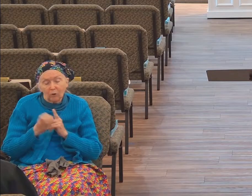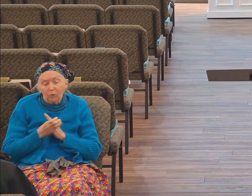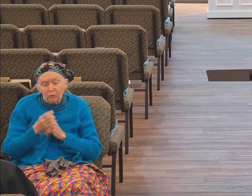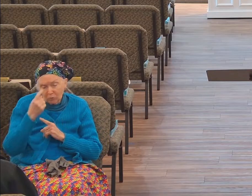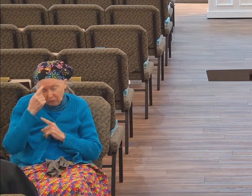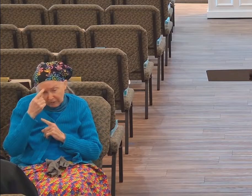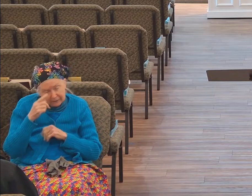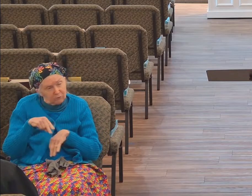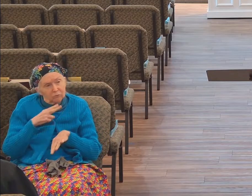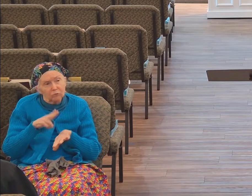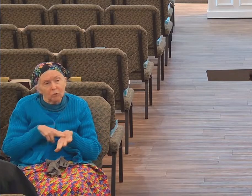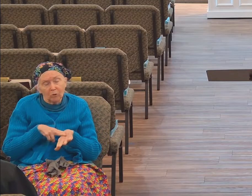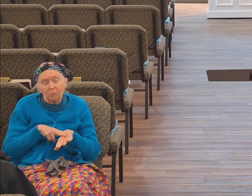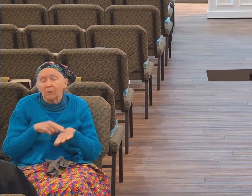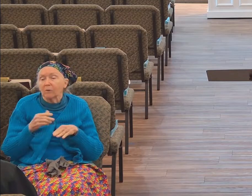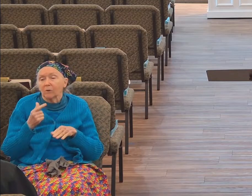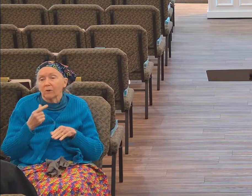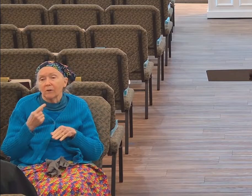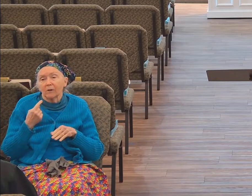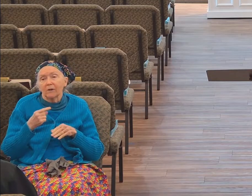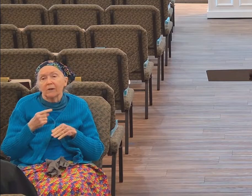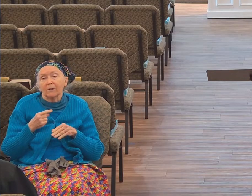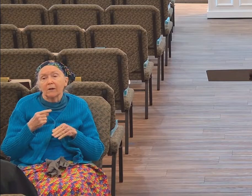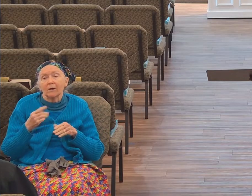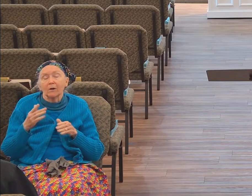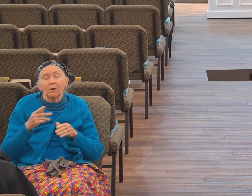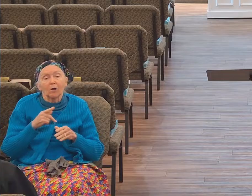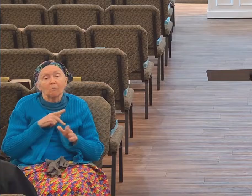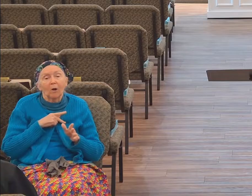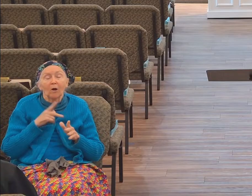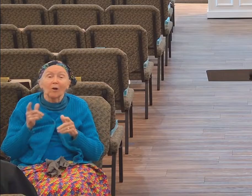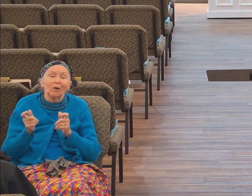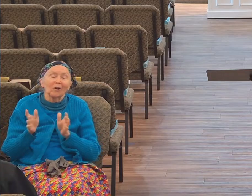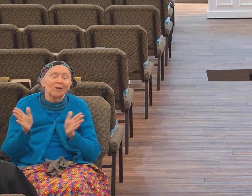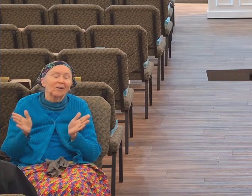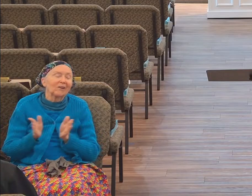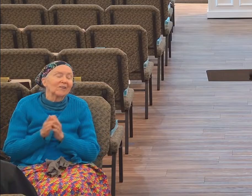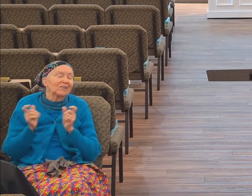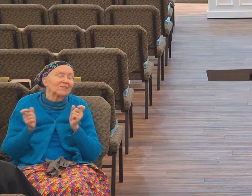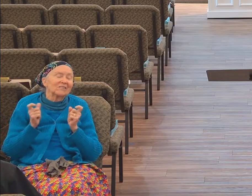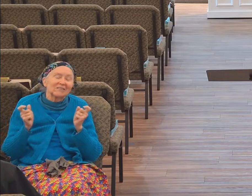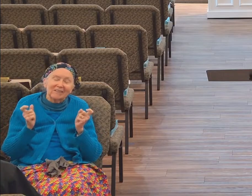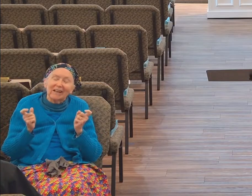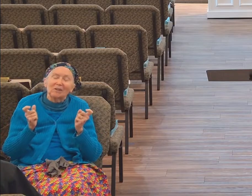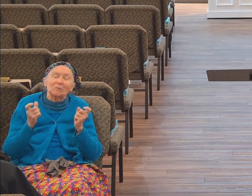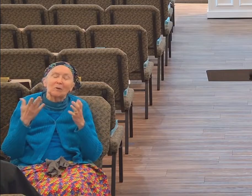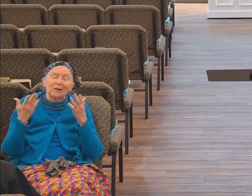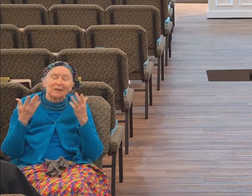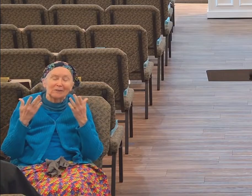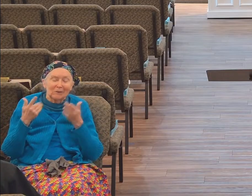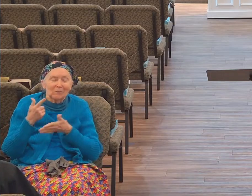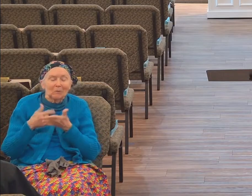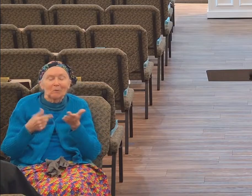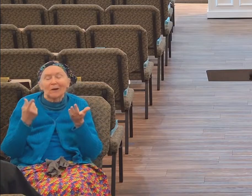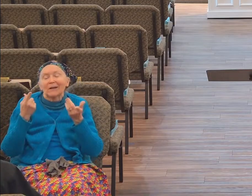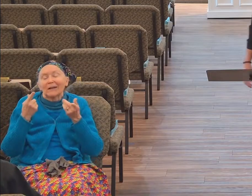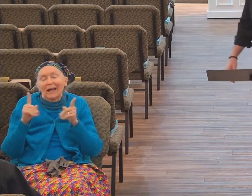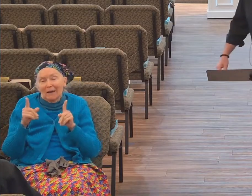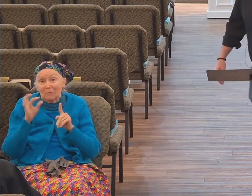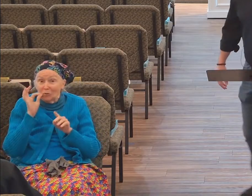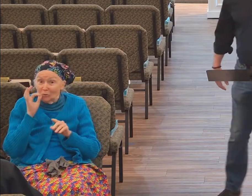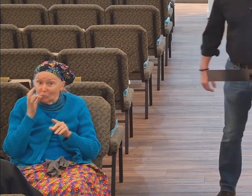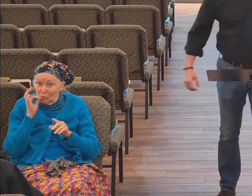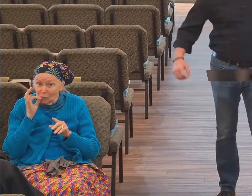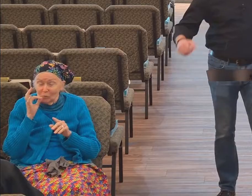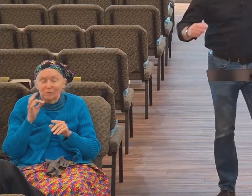is celebrating the fruit of what he's seeing. So remember, the big picture, chapter 1, was